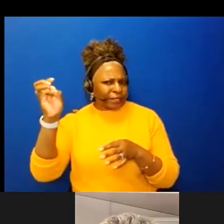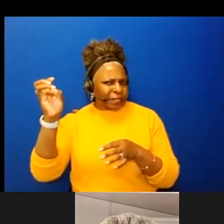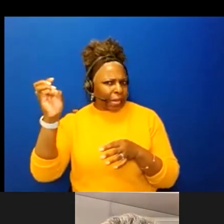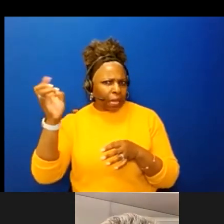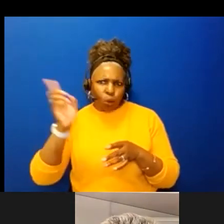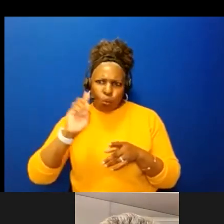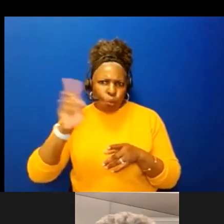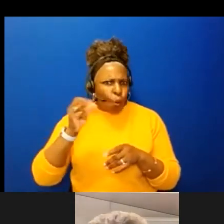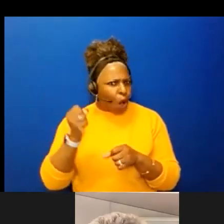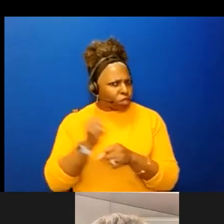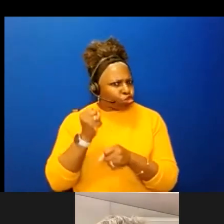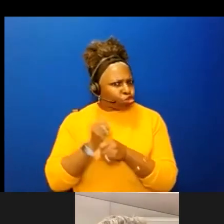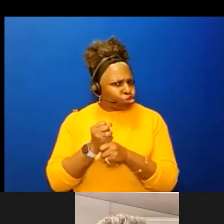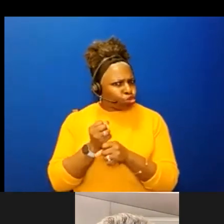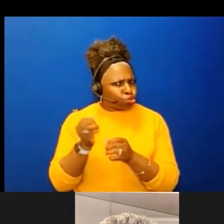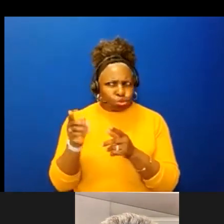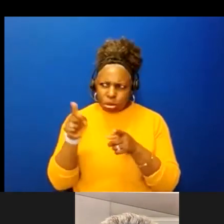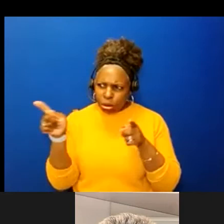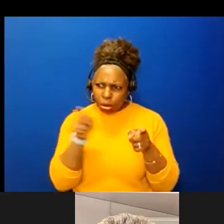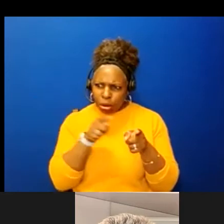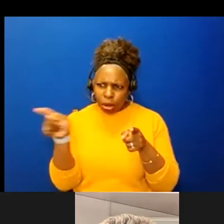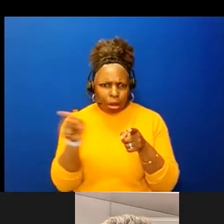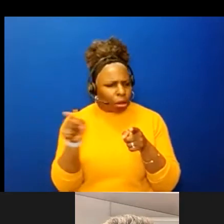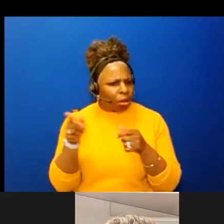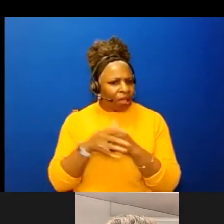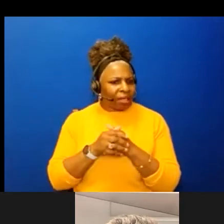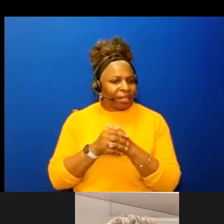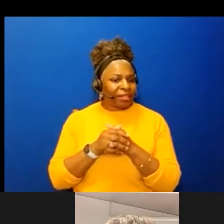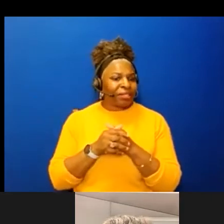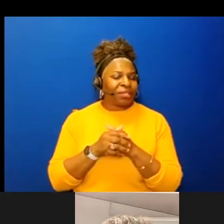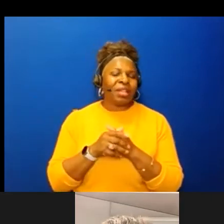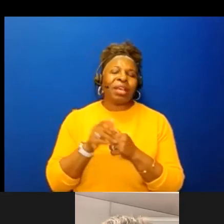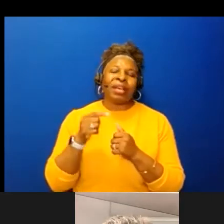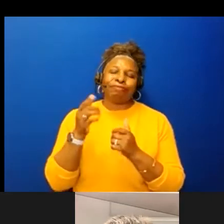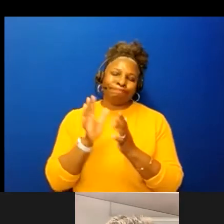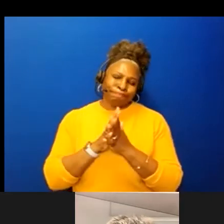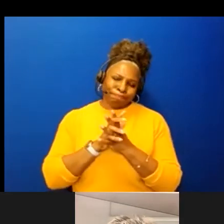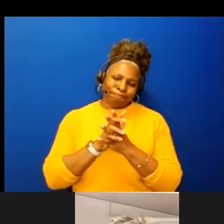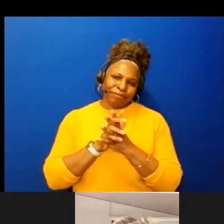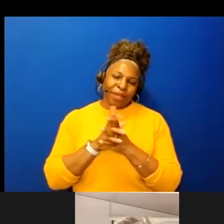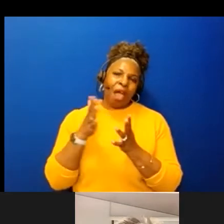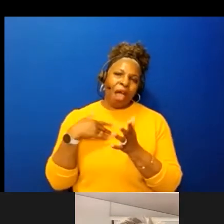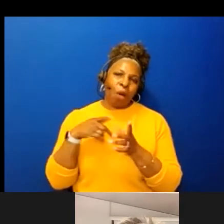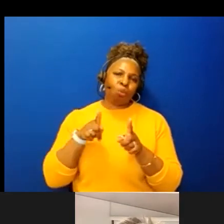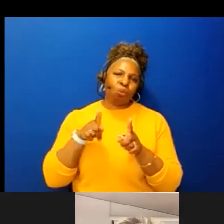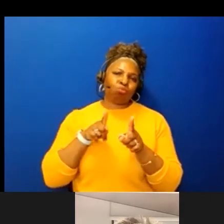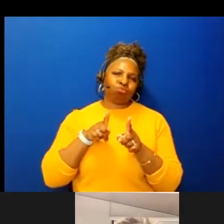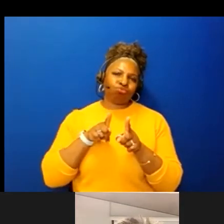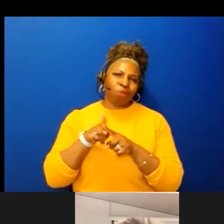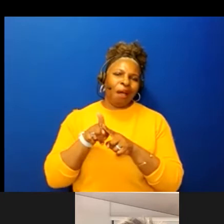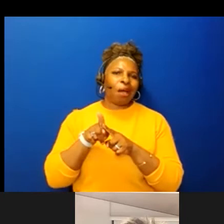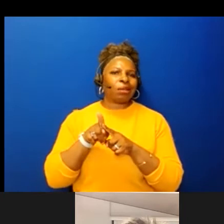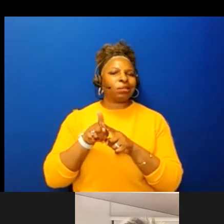like, what was I doing? I was actually, Penny, I was adjusting to kind of a